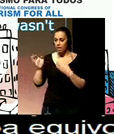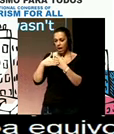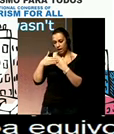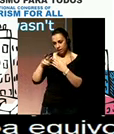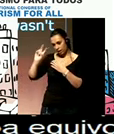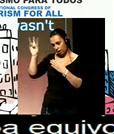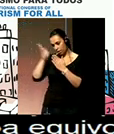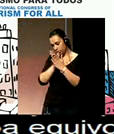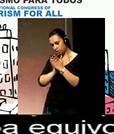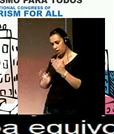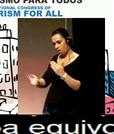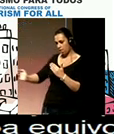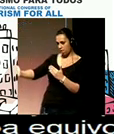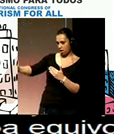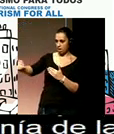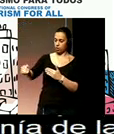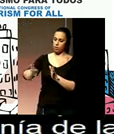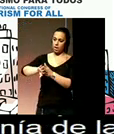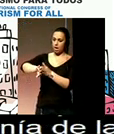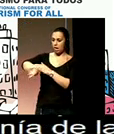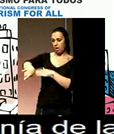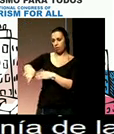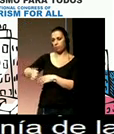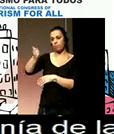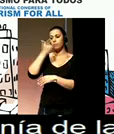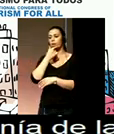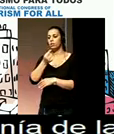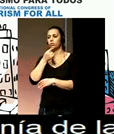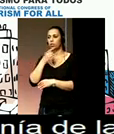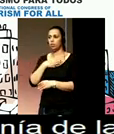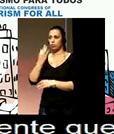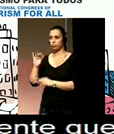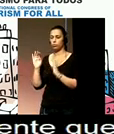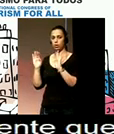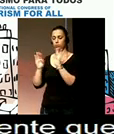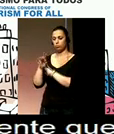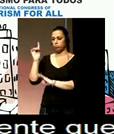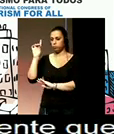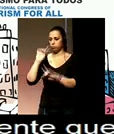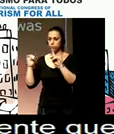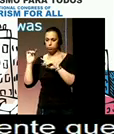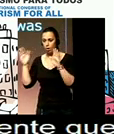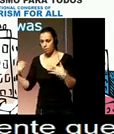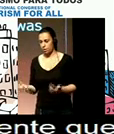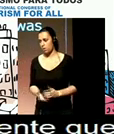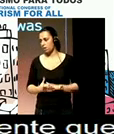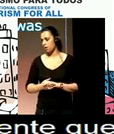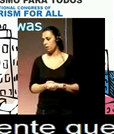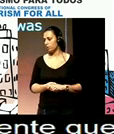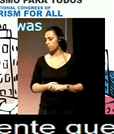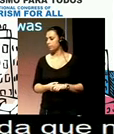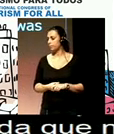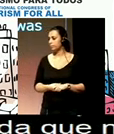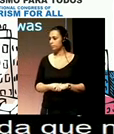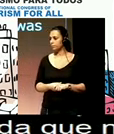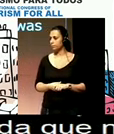or signing, maybe it was an alternative entrance, but without the adequate signing,